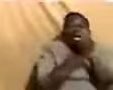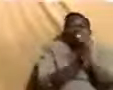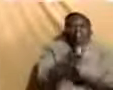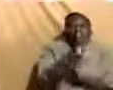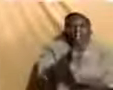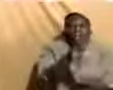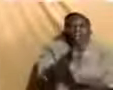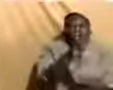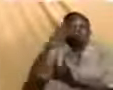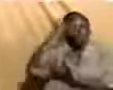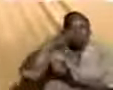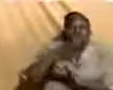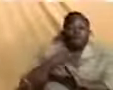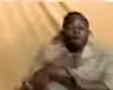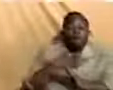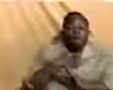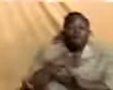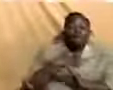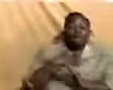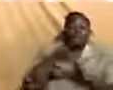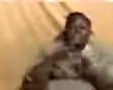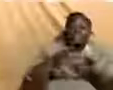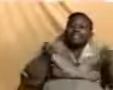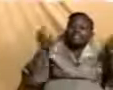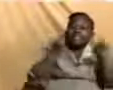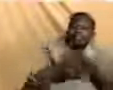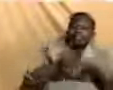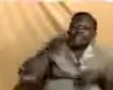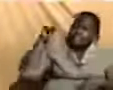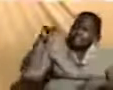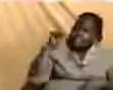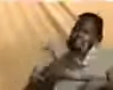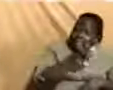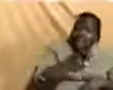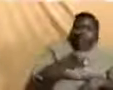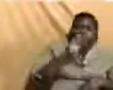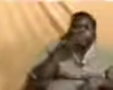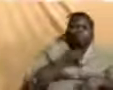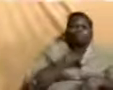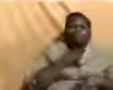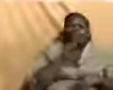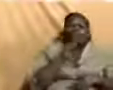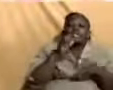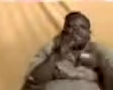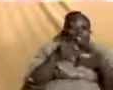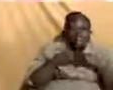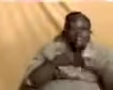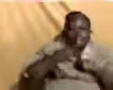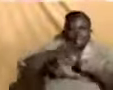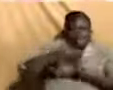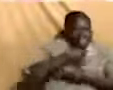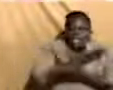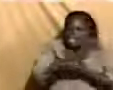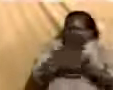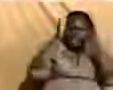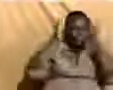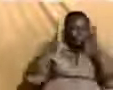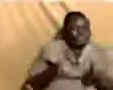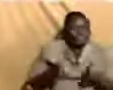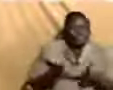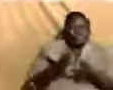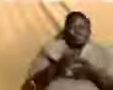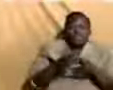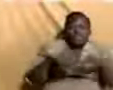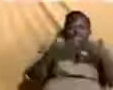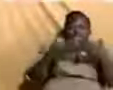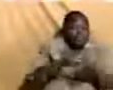For now, while Article 1, Clause 1 remains in our laws, we have not allowed ourselves and anybody we have delegated our sovereign